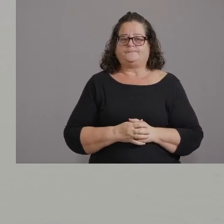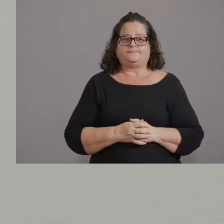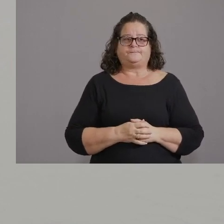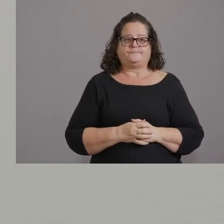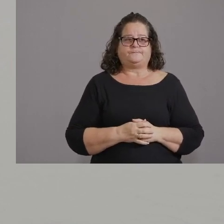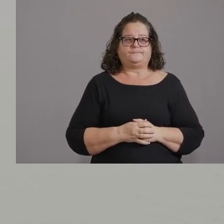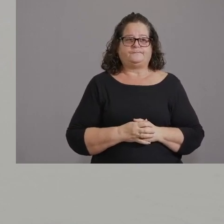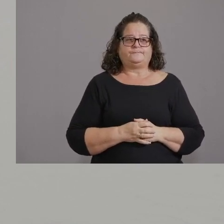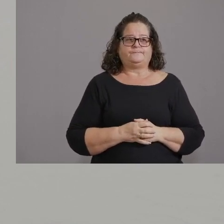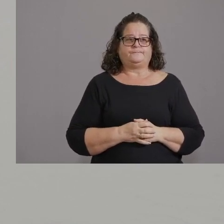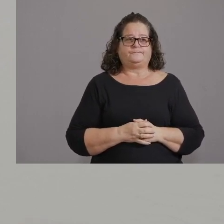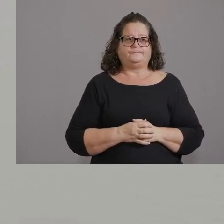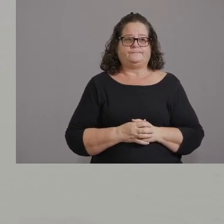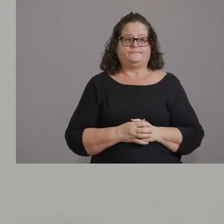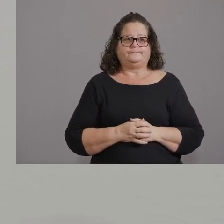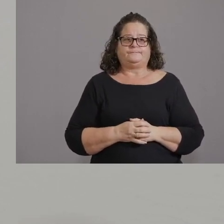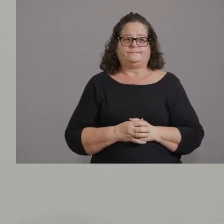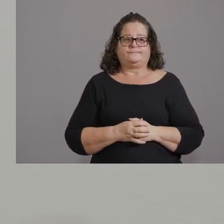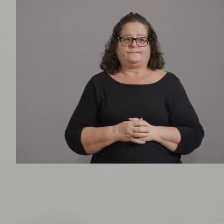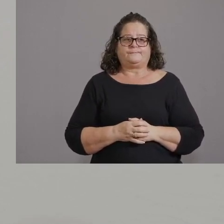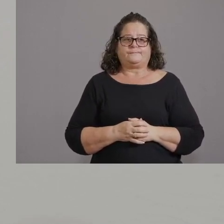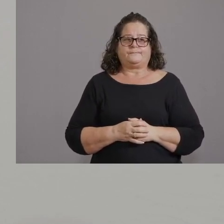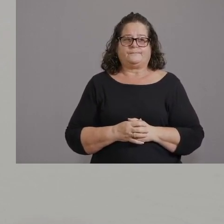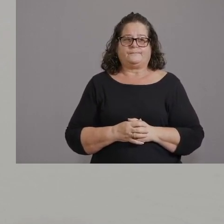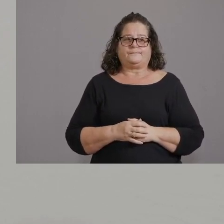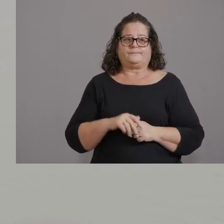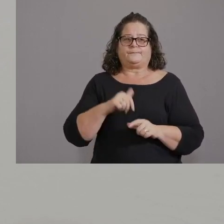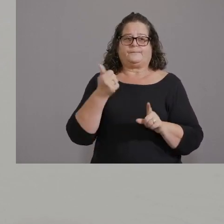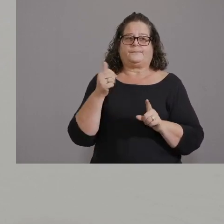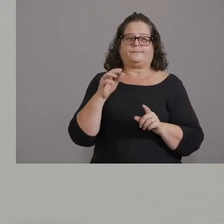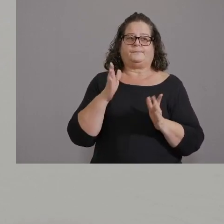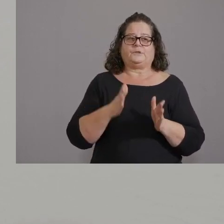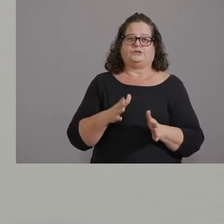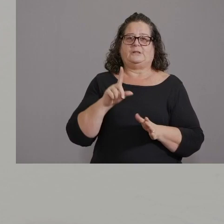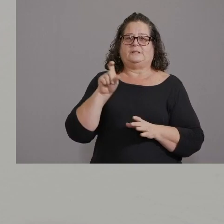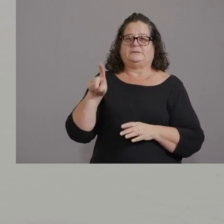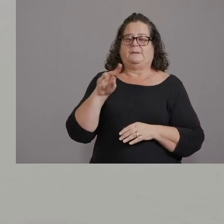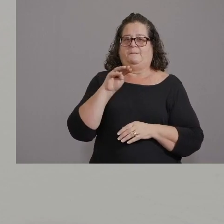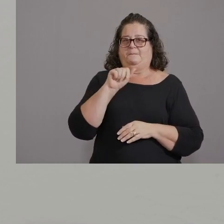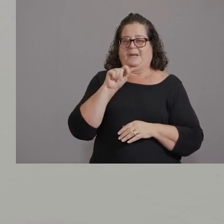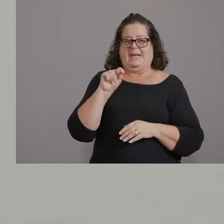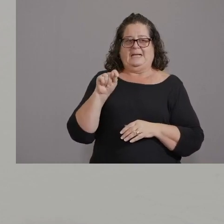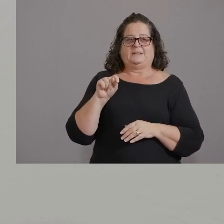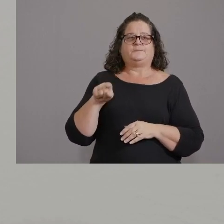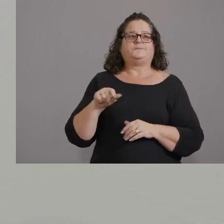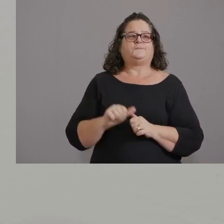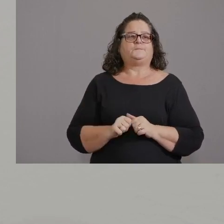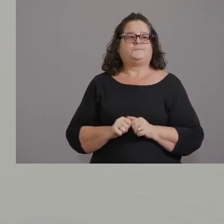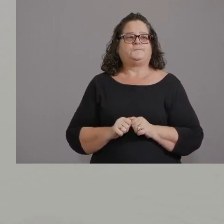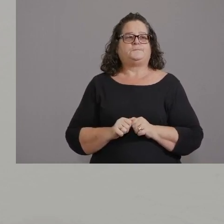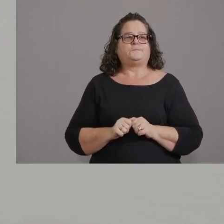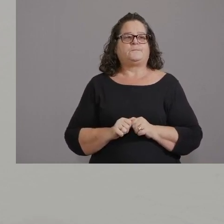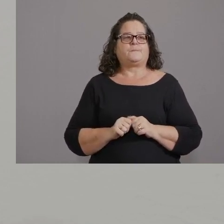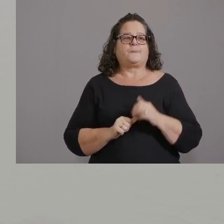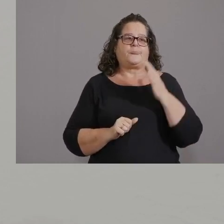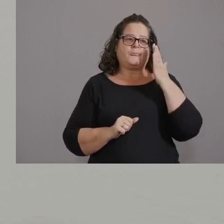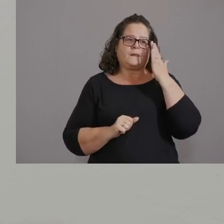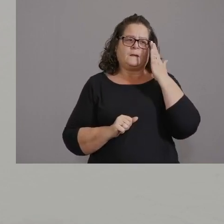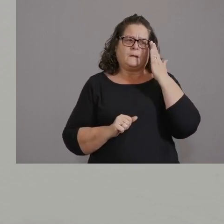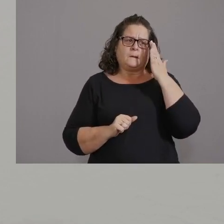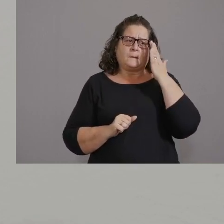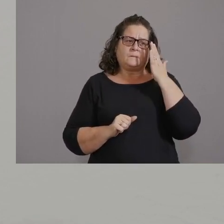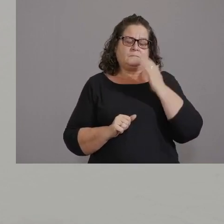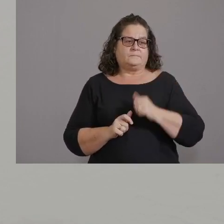Next up is Max Gordon. Oh, okay. Hi. Hey there. So what do you have to say to people who